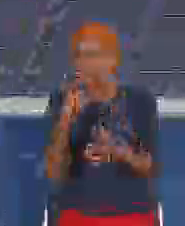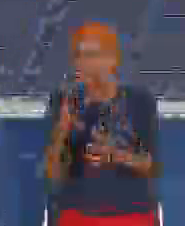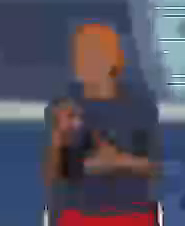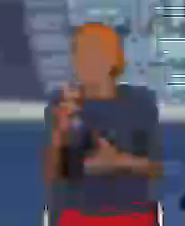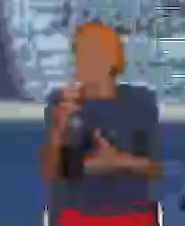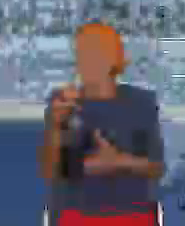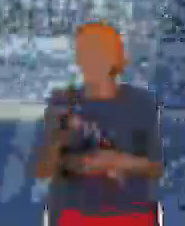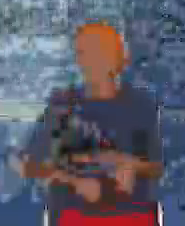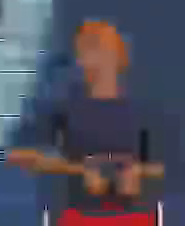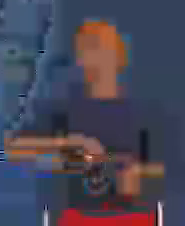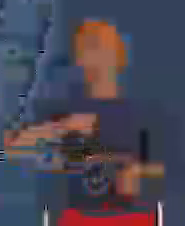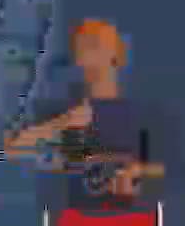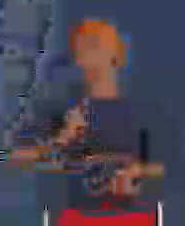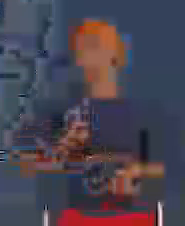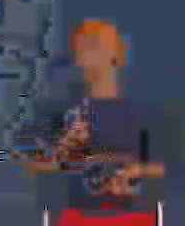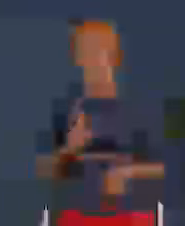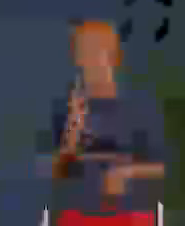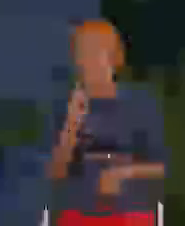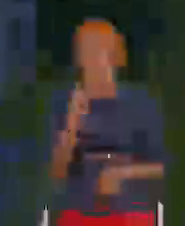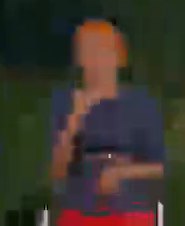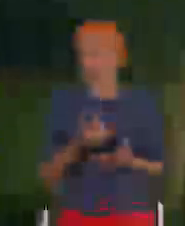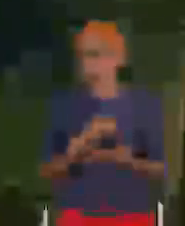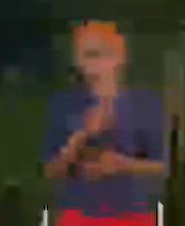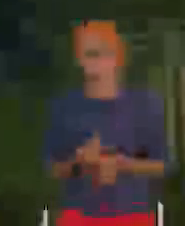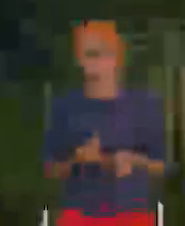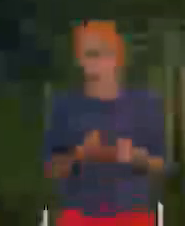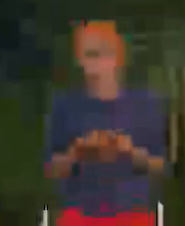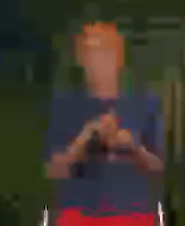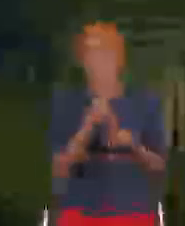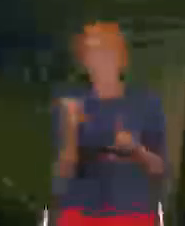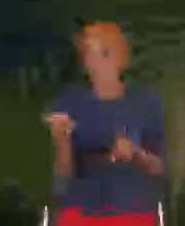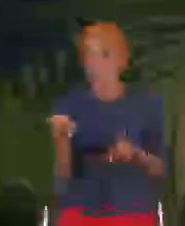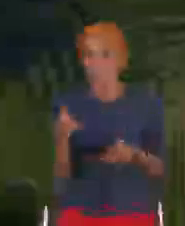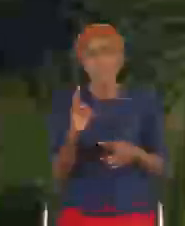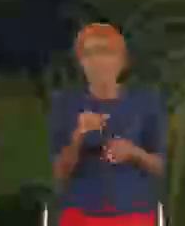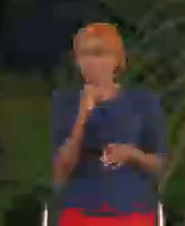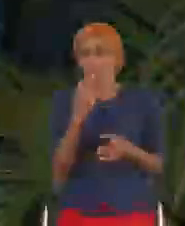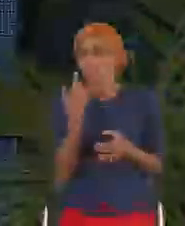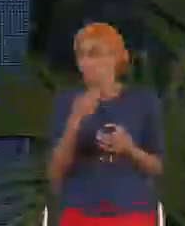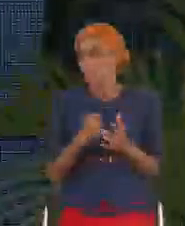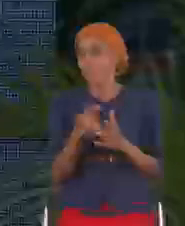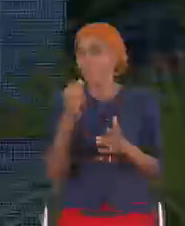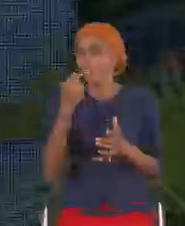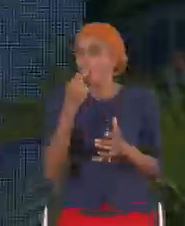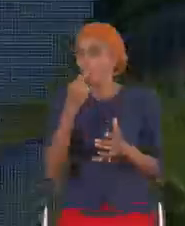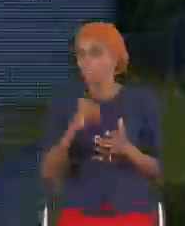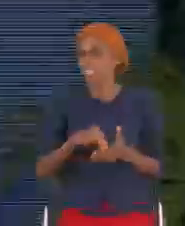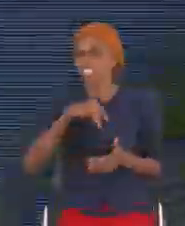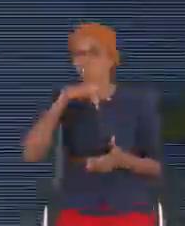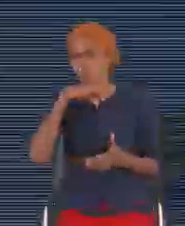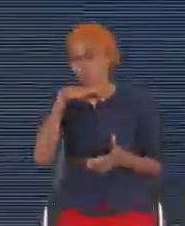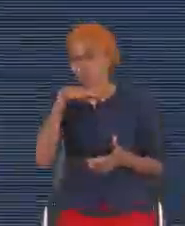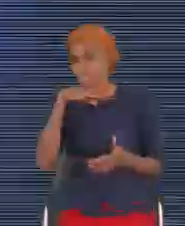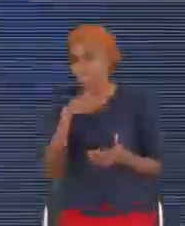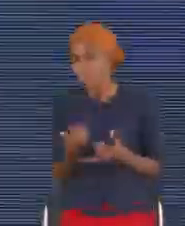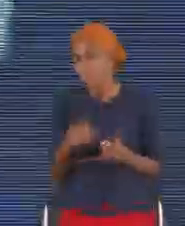is proud, and the tongue that is perverse. They'll not be speaking with tongues that is polluted anymore.